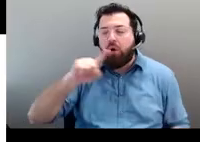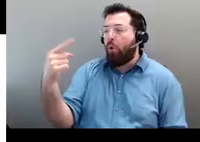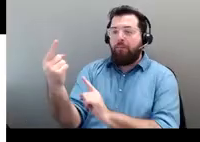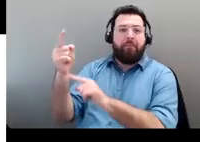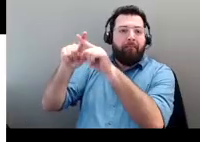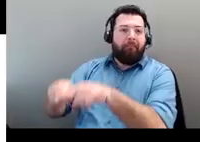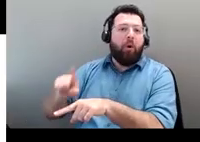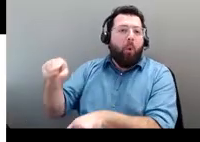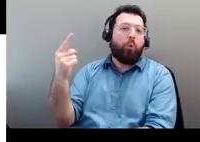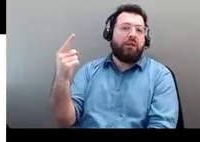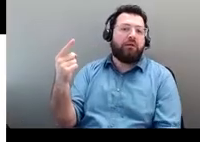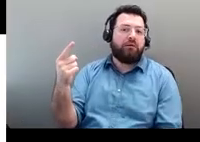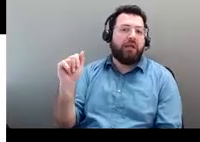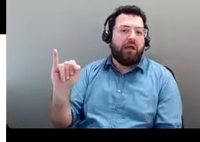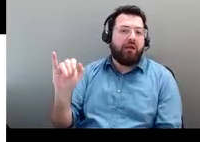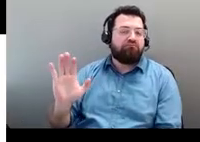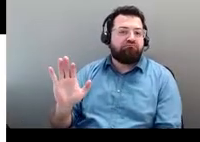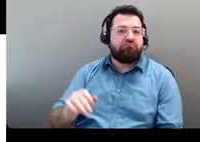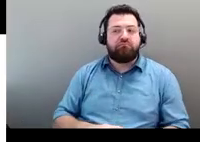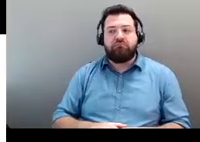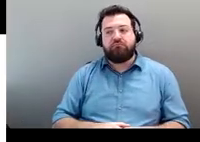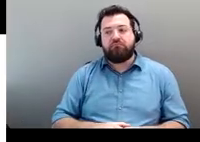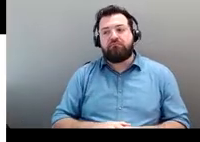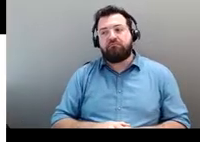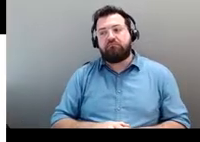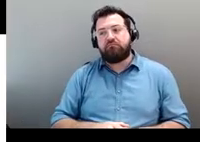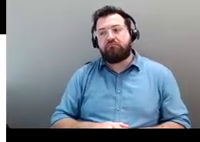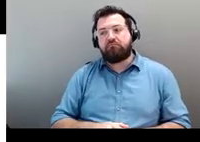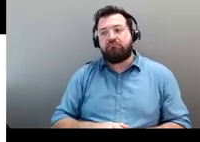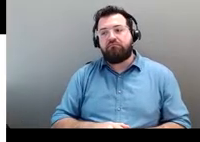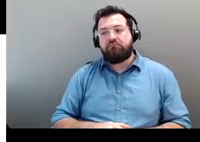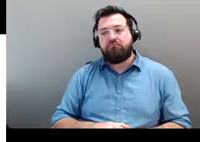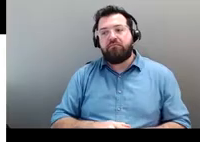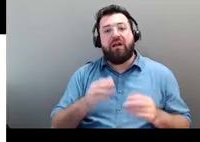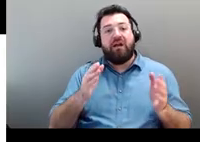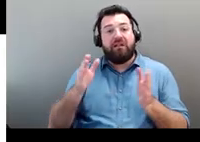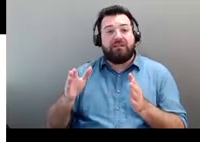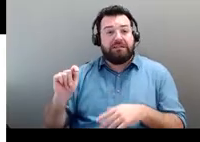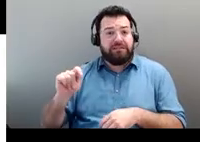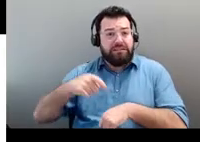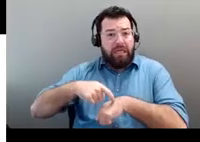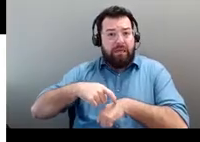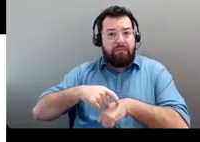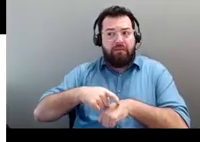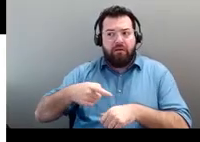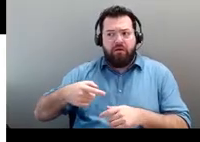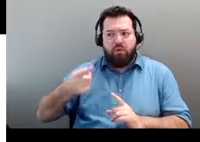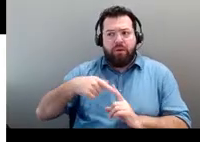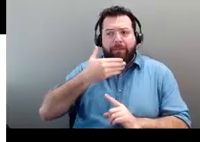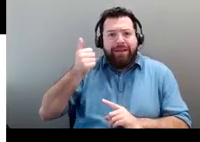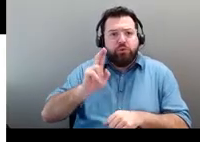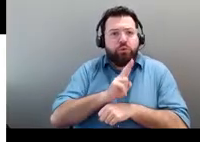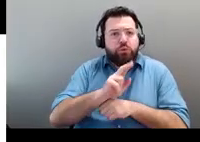think, when would be the best time to use AI? Is it best to use it at the beginning, in the